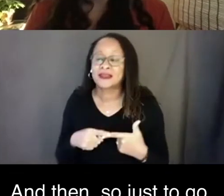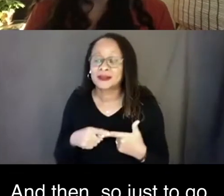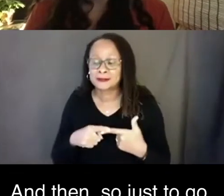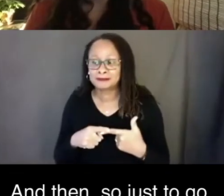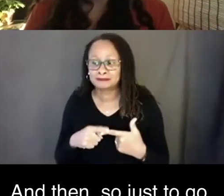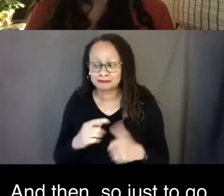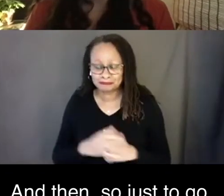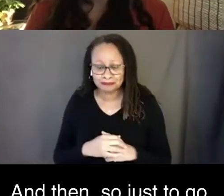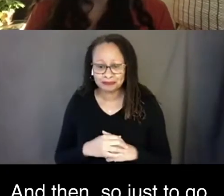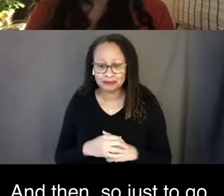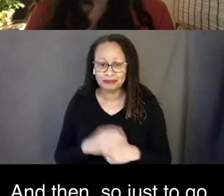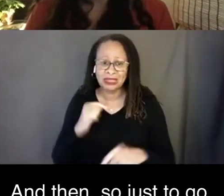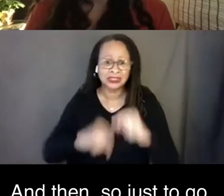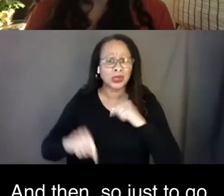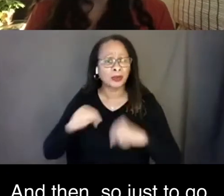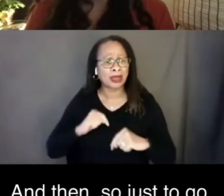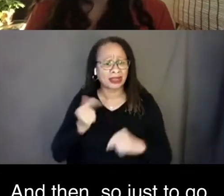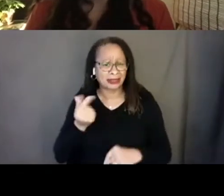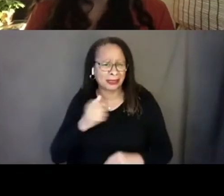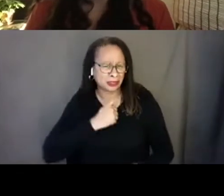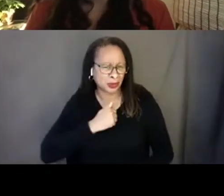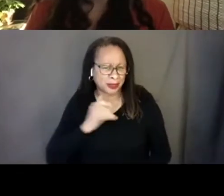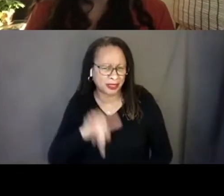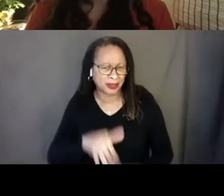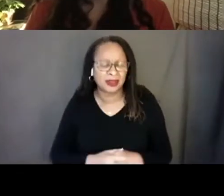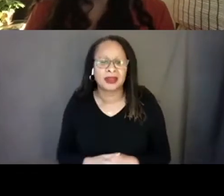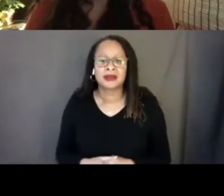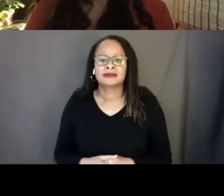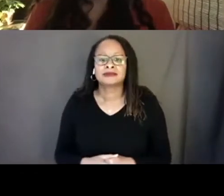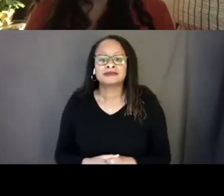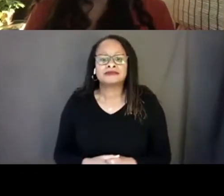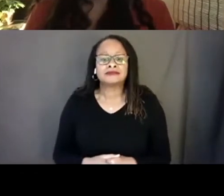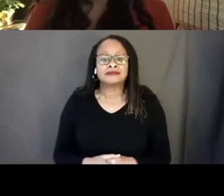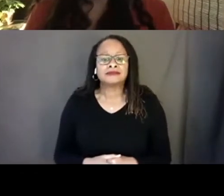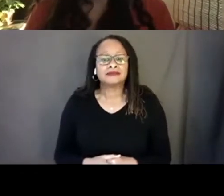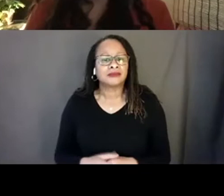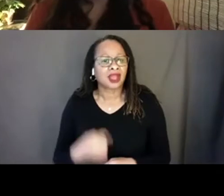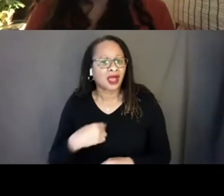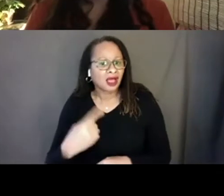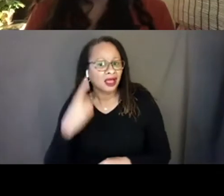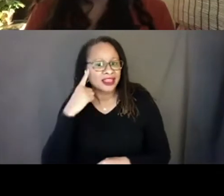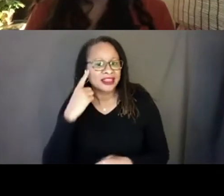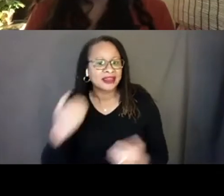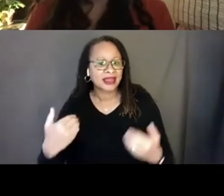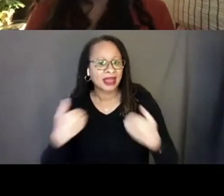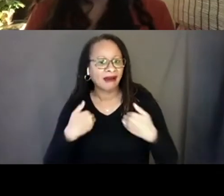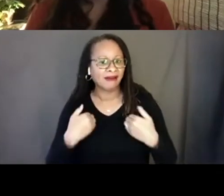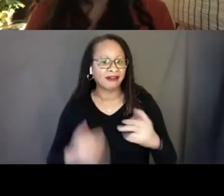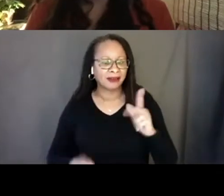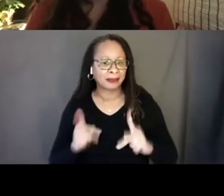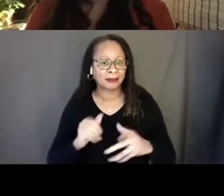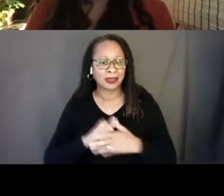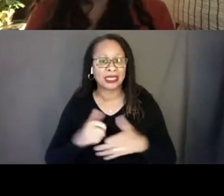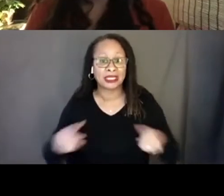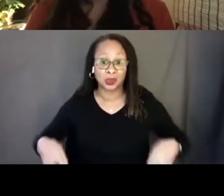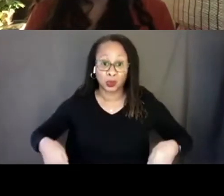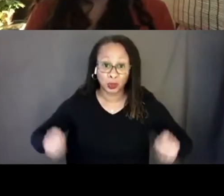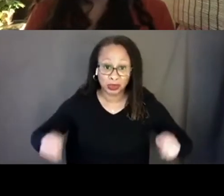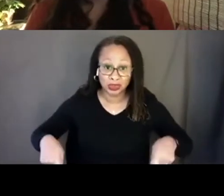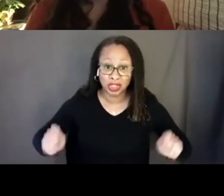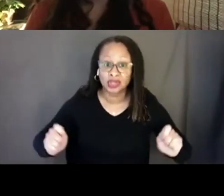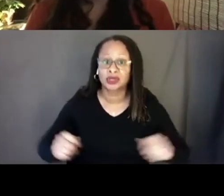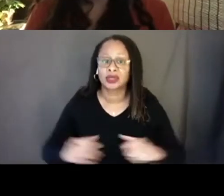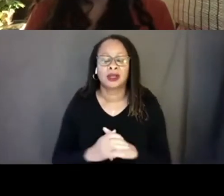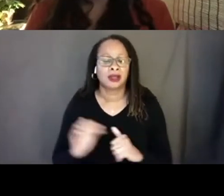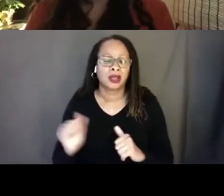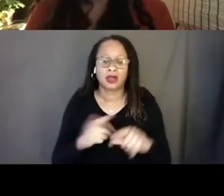Sorry, just to go back a little bit, but then, you know, I think having people in the wheelchair, it all